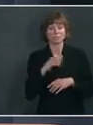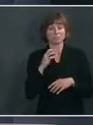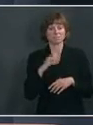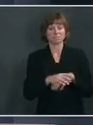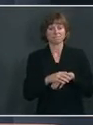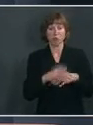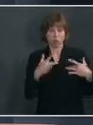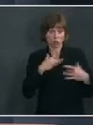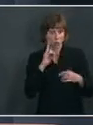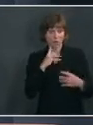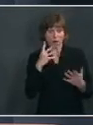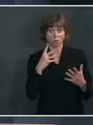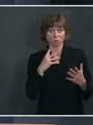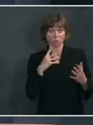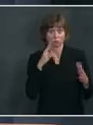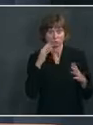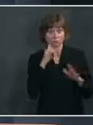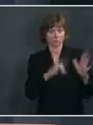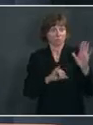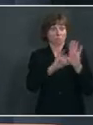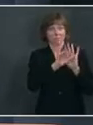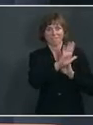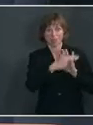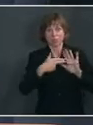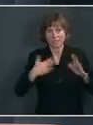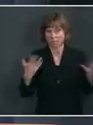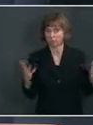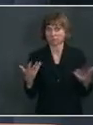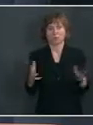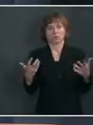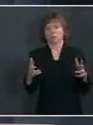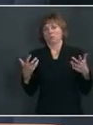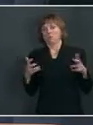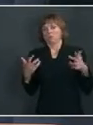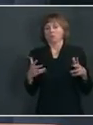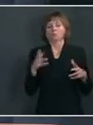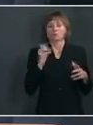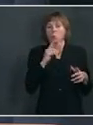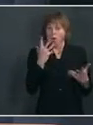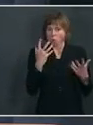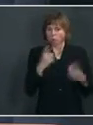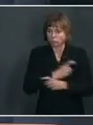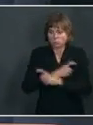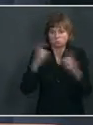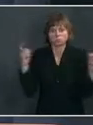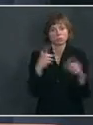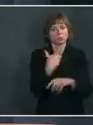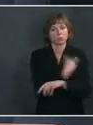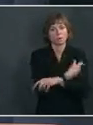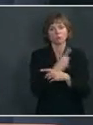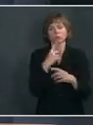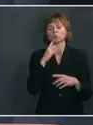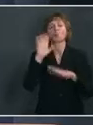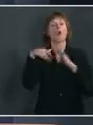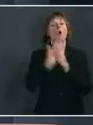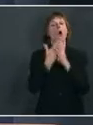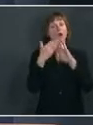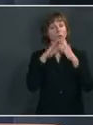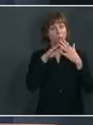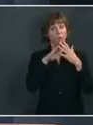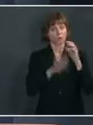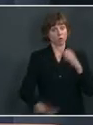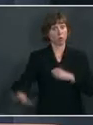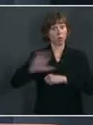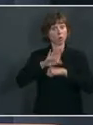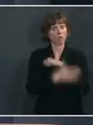we are focused on ensuring we get the vaccine out broadly and to communities across the country, because that will make the